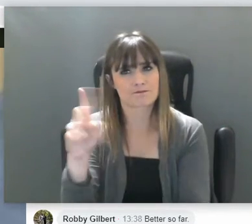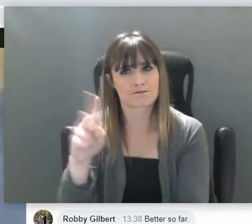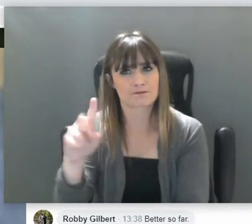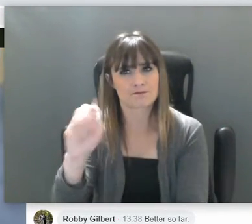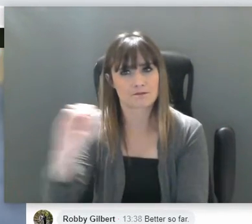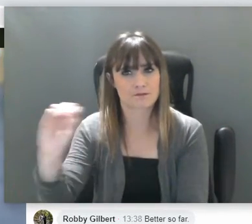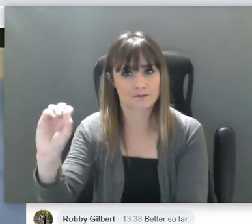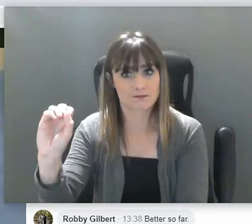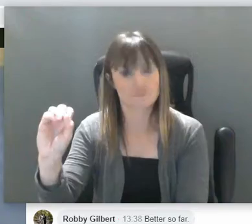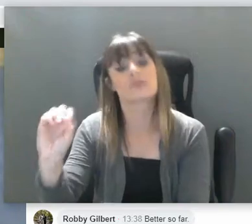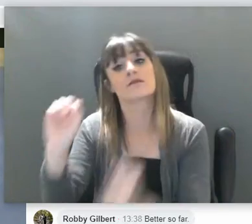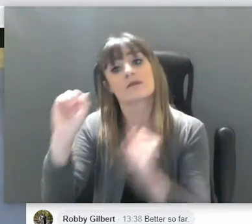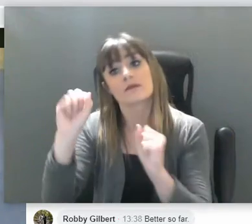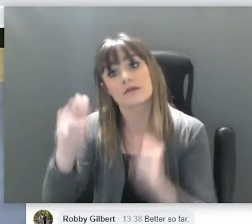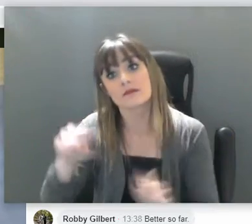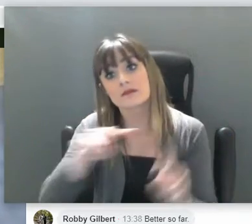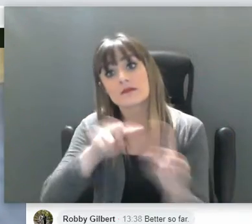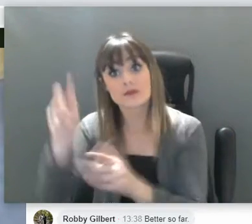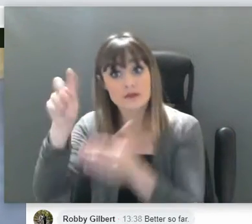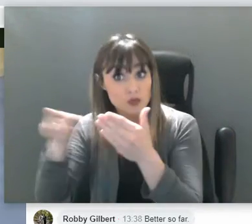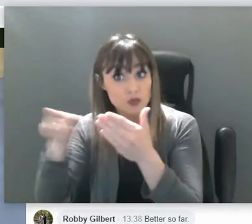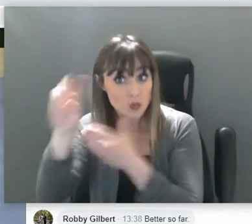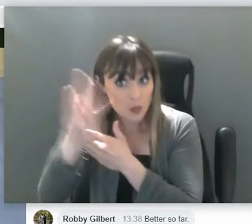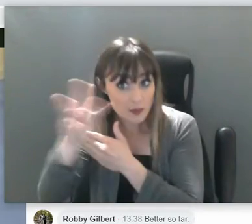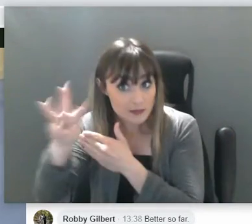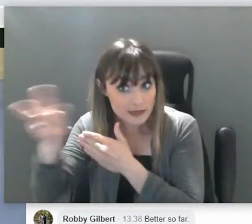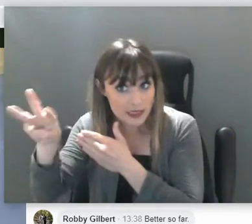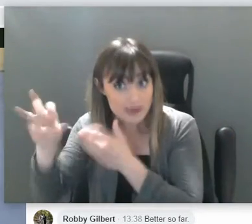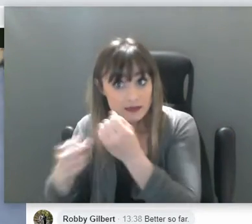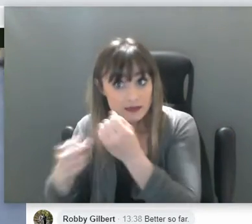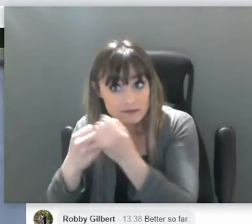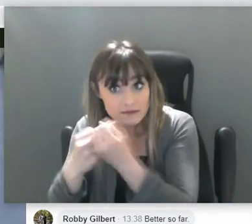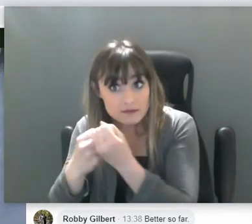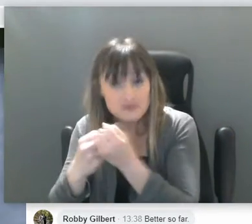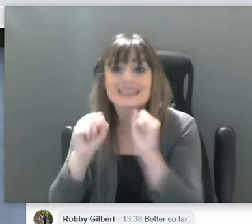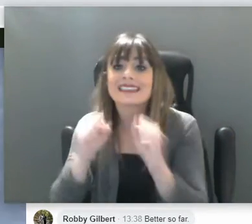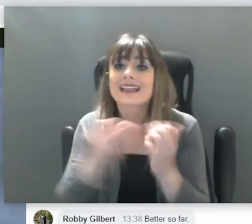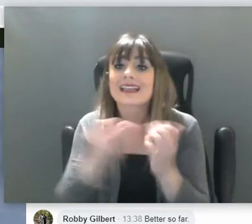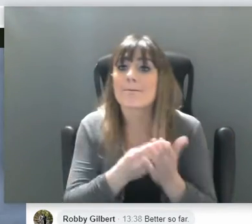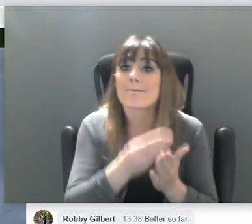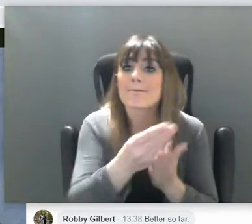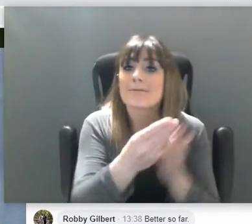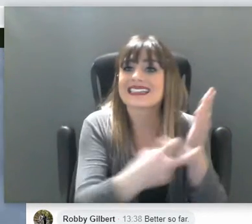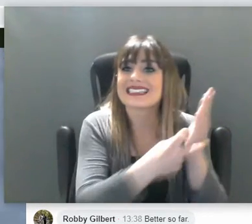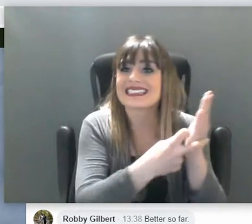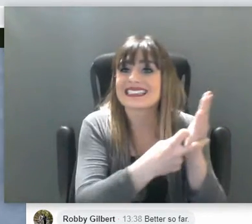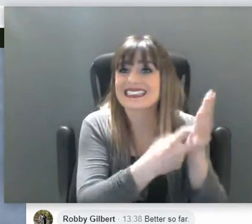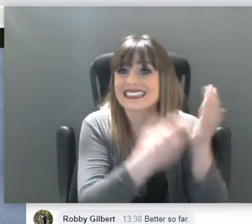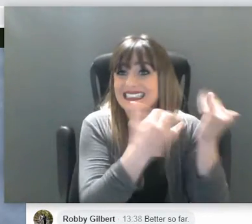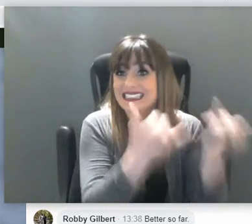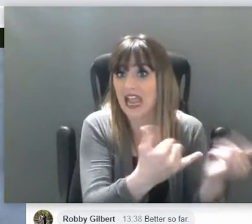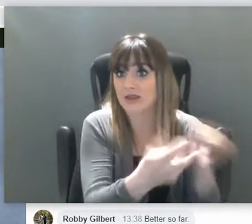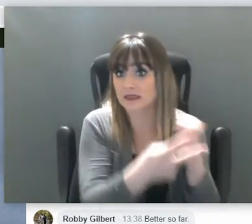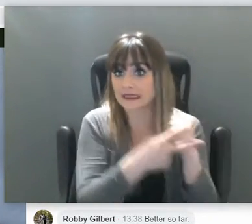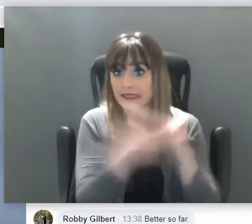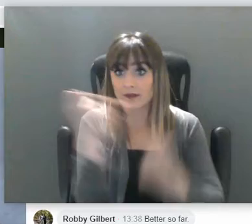website, hugglezoo.org. You can buy tickets now that you'll use later. We have amazing animal art, all sorts of stuff